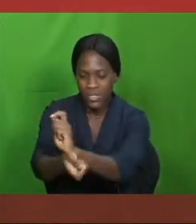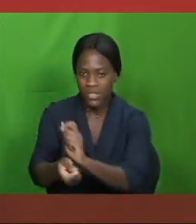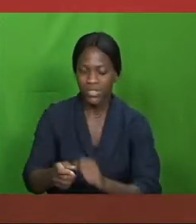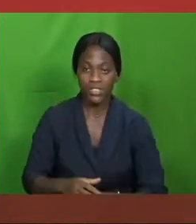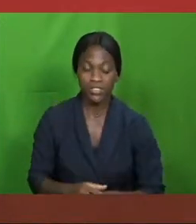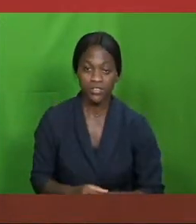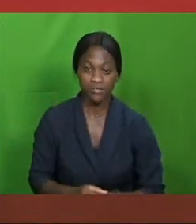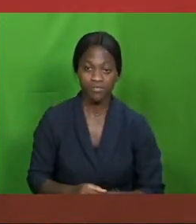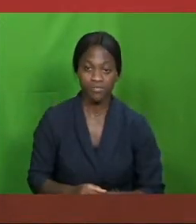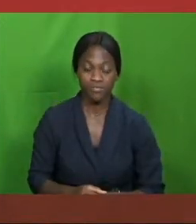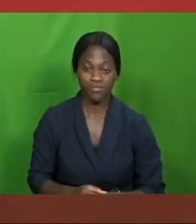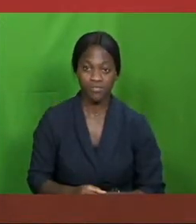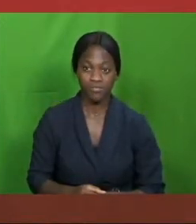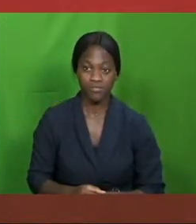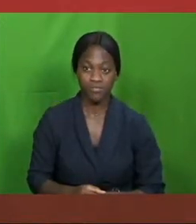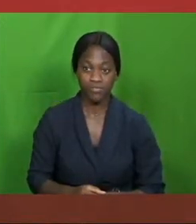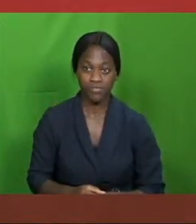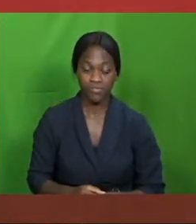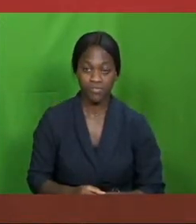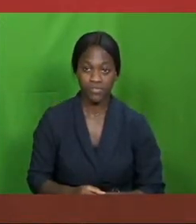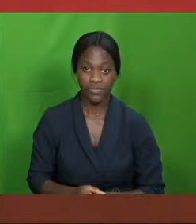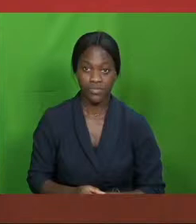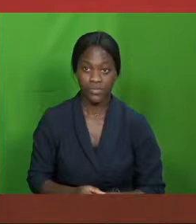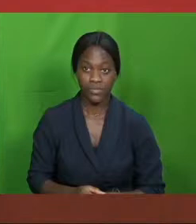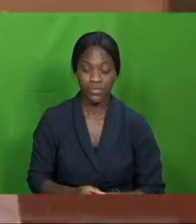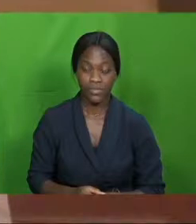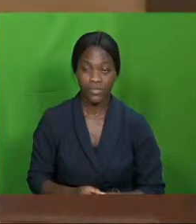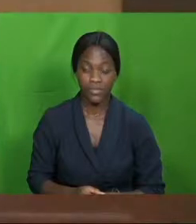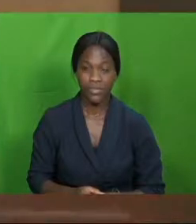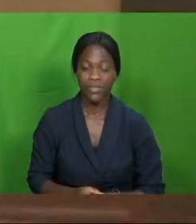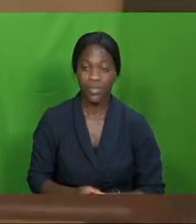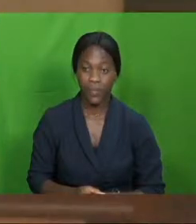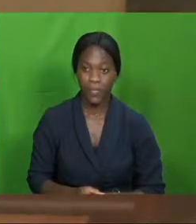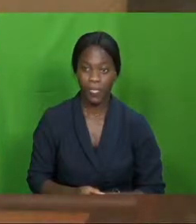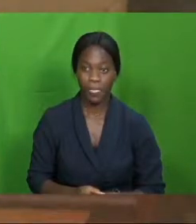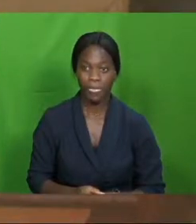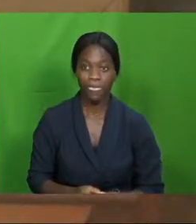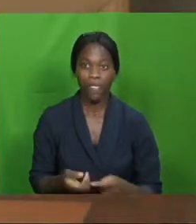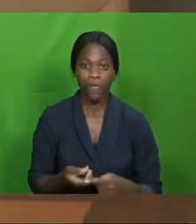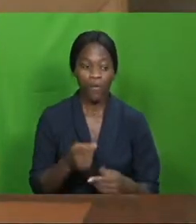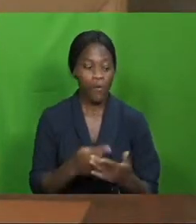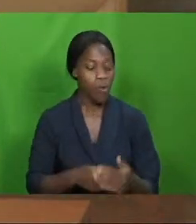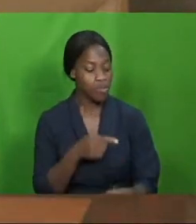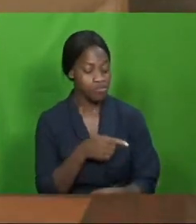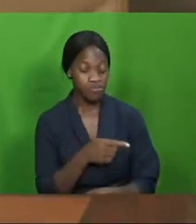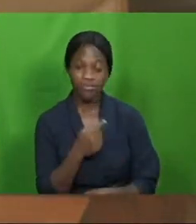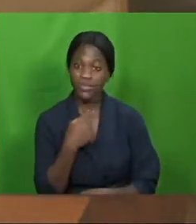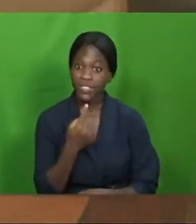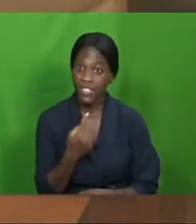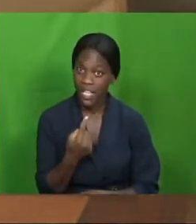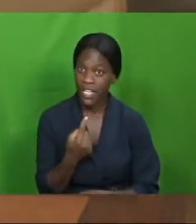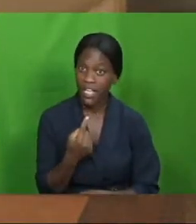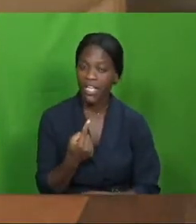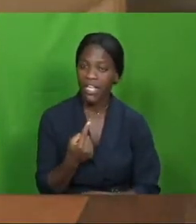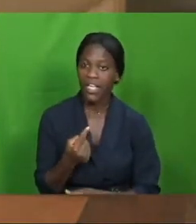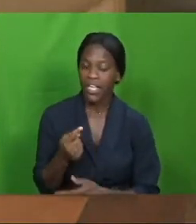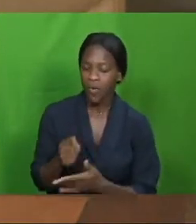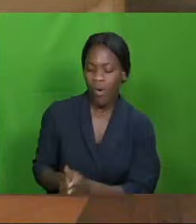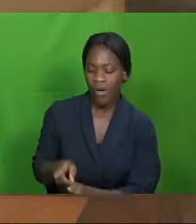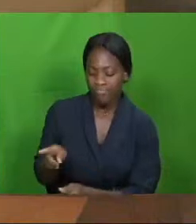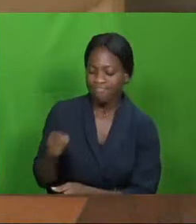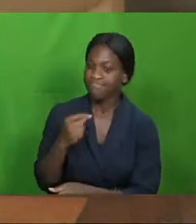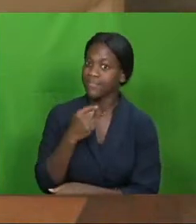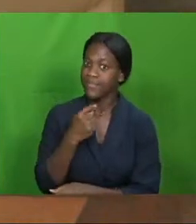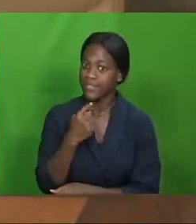From the foregoing summary of the preliminary objection of the Honorable Majority Leader and the response to the objection by the Honorable Minority